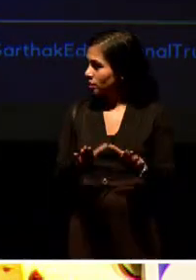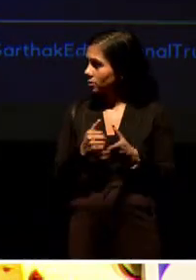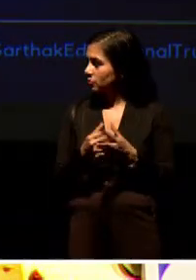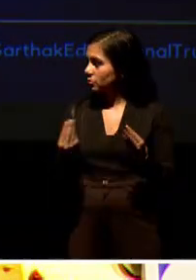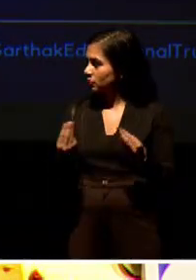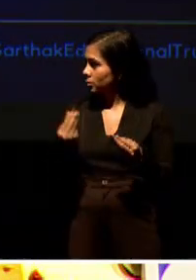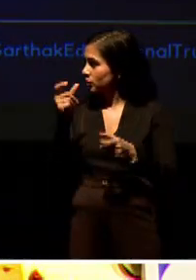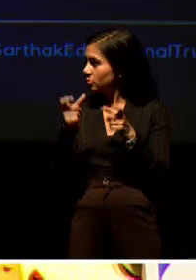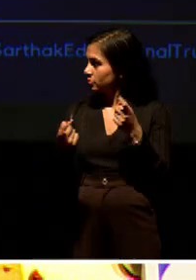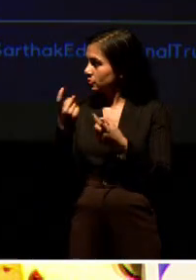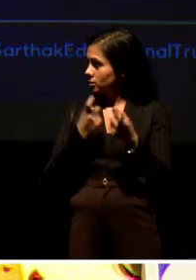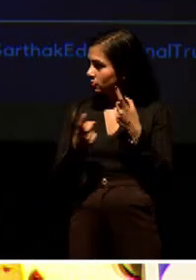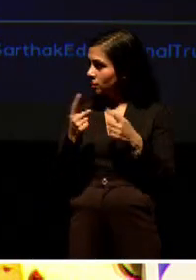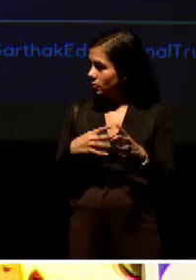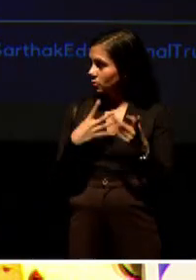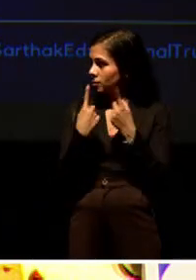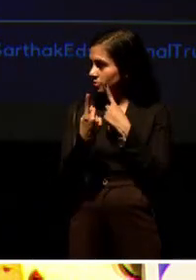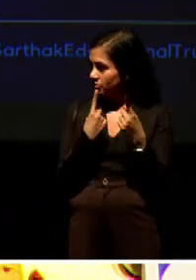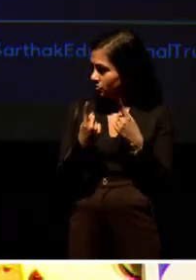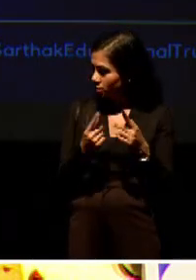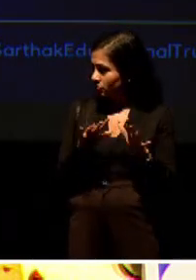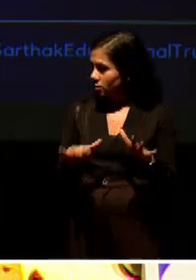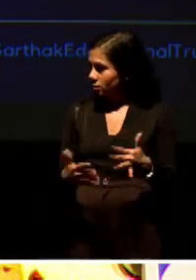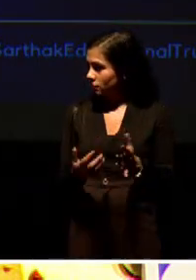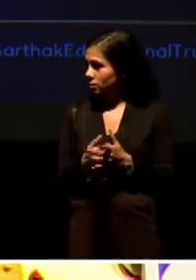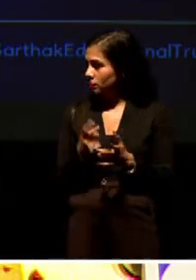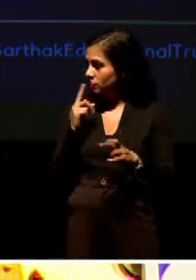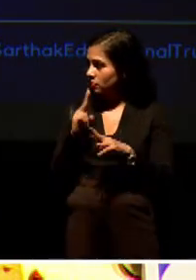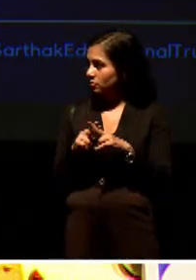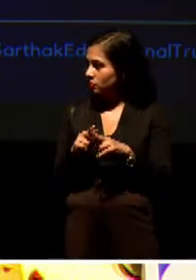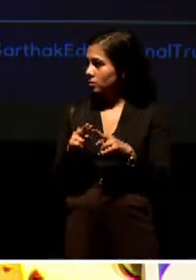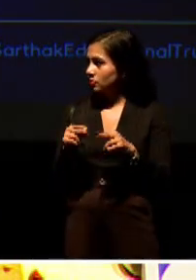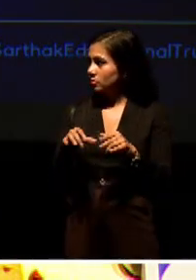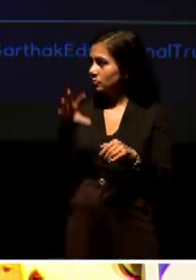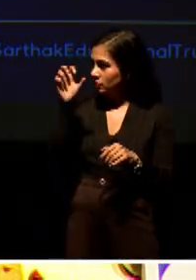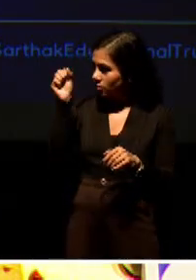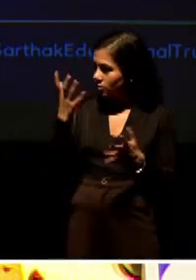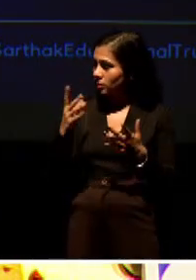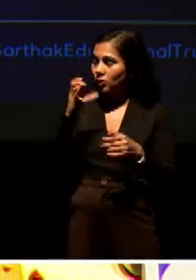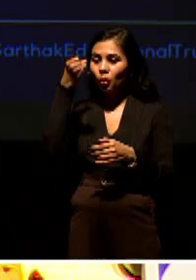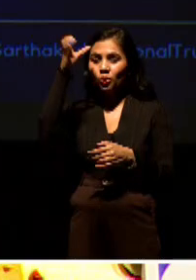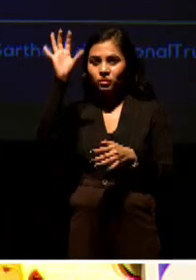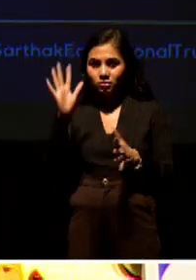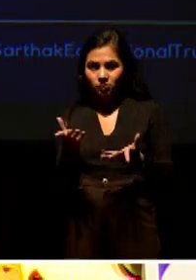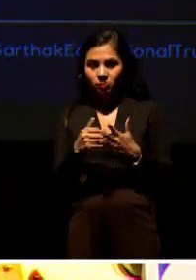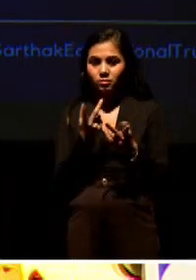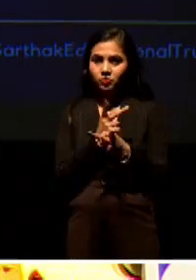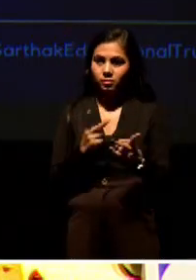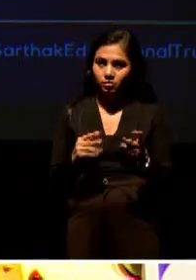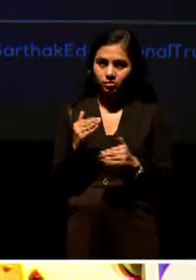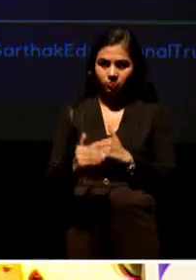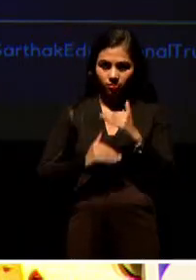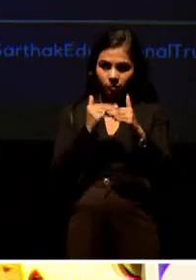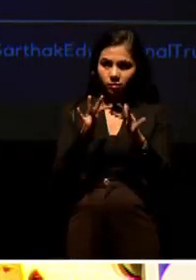proposals where people have been talking about it, but they have not looked at this whole concept. Even if I develop an app,